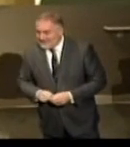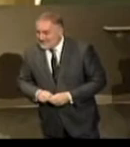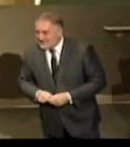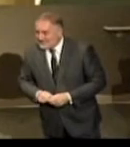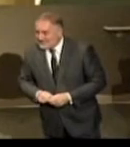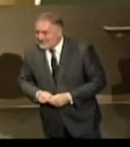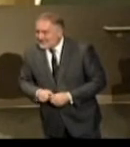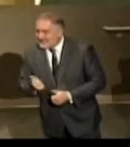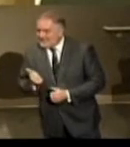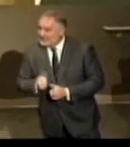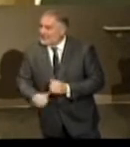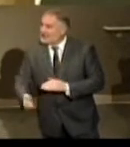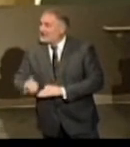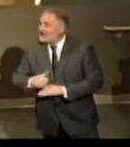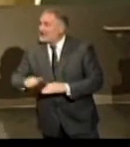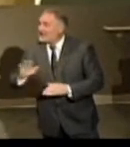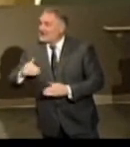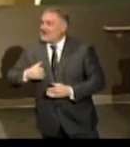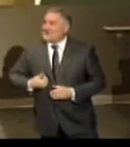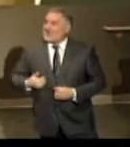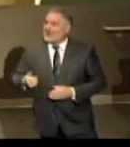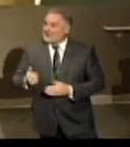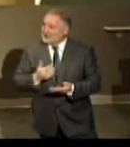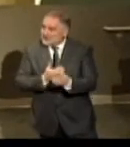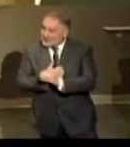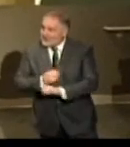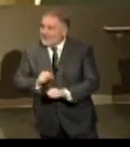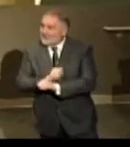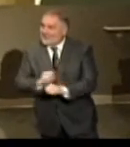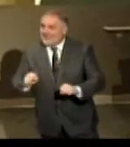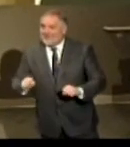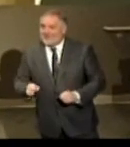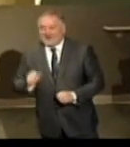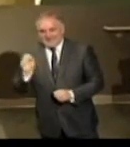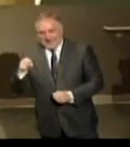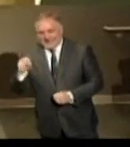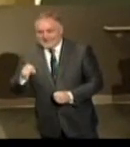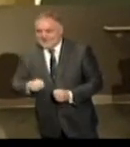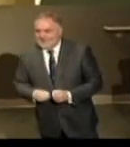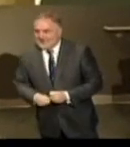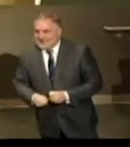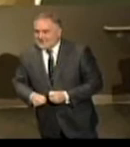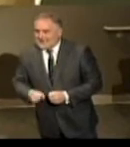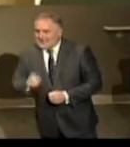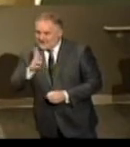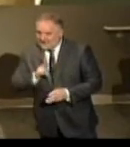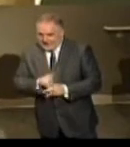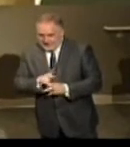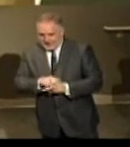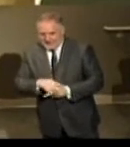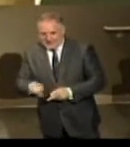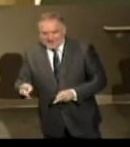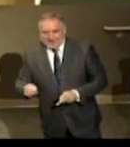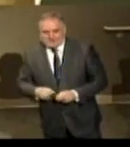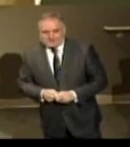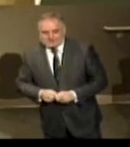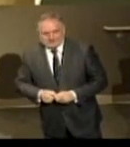front row, everybody in the balcony. Are your soul secure? Is it? Answer me. Yes, it is. He keeps us. Brother, for God, he gave the verse of Scripture